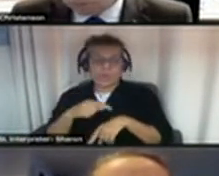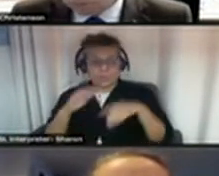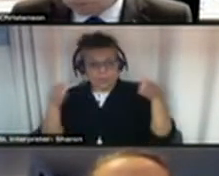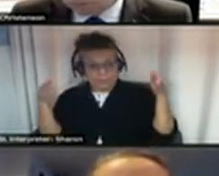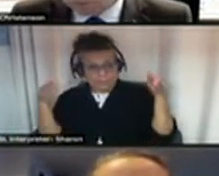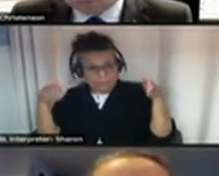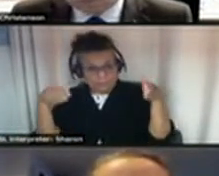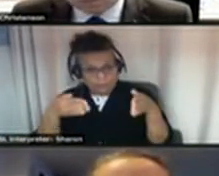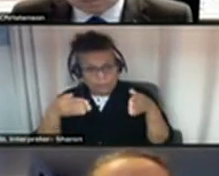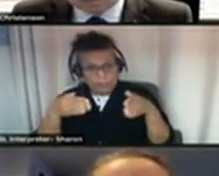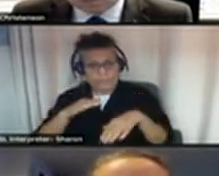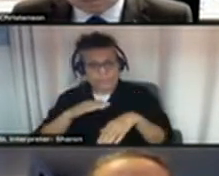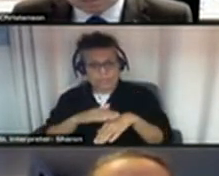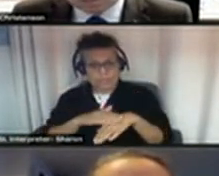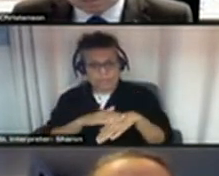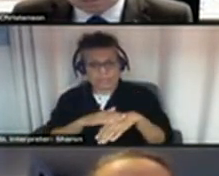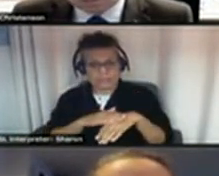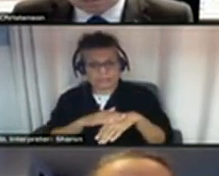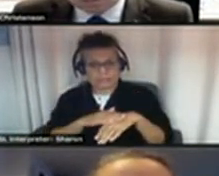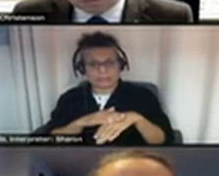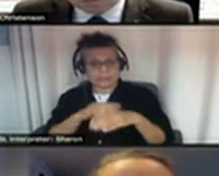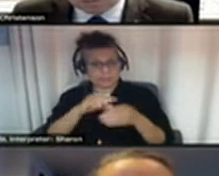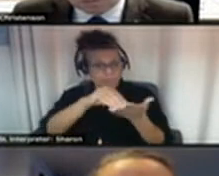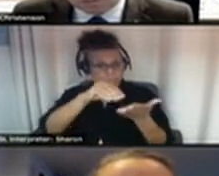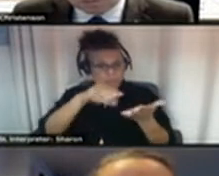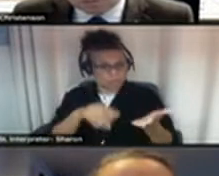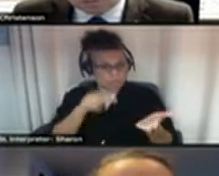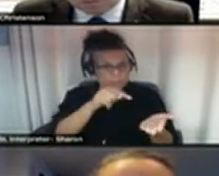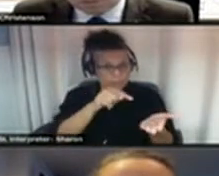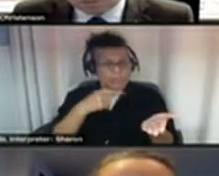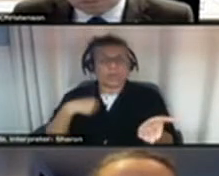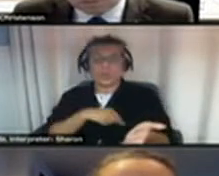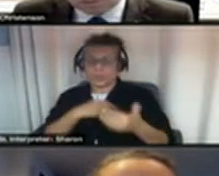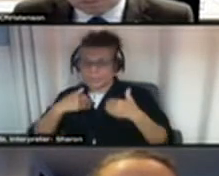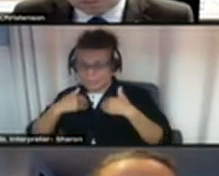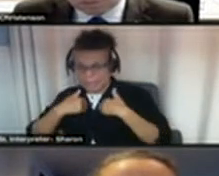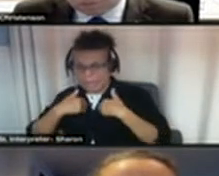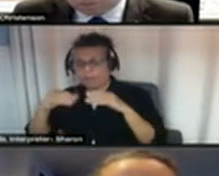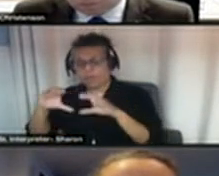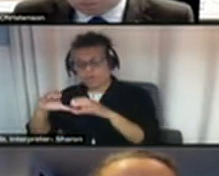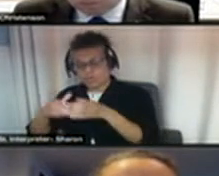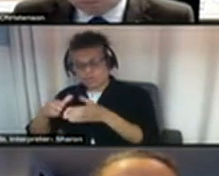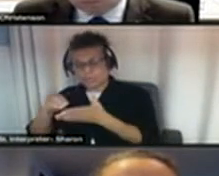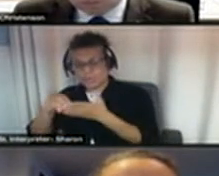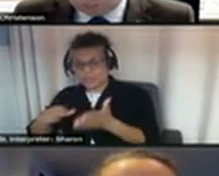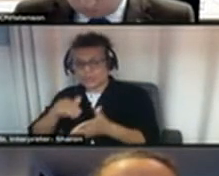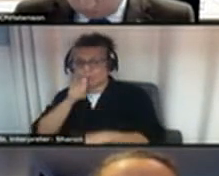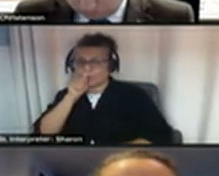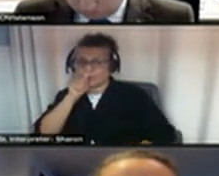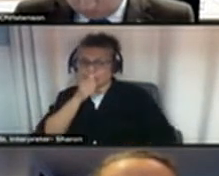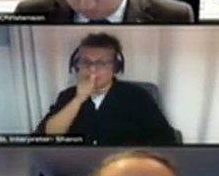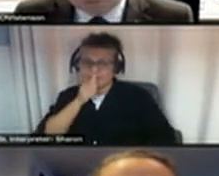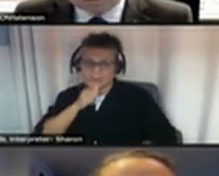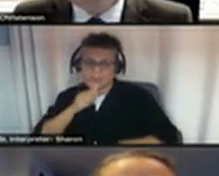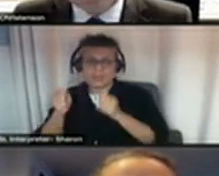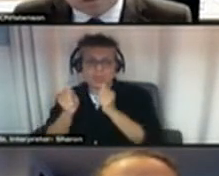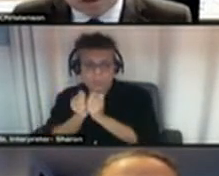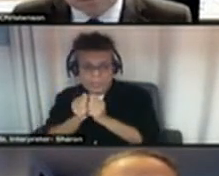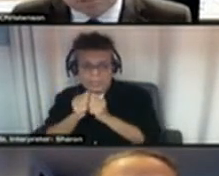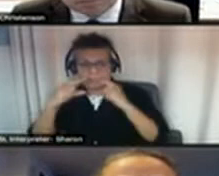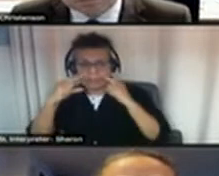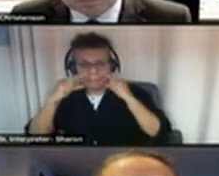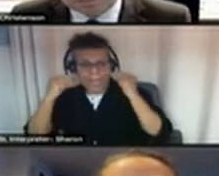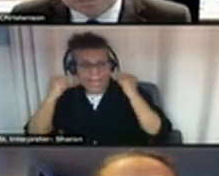on our students, we do have a subset that are suffering wearing masks.